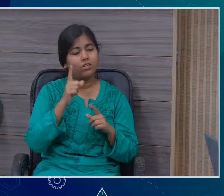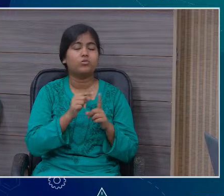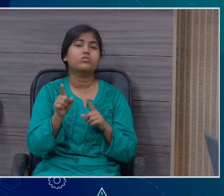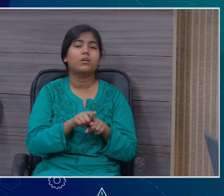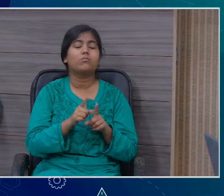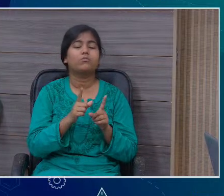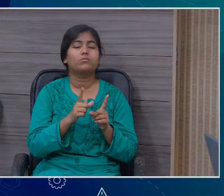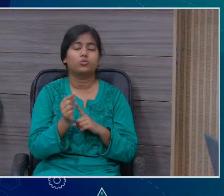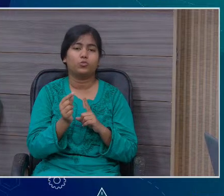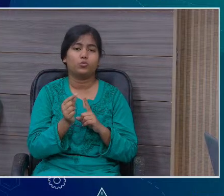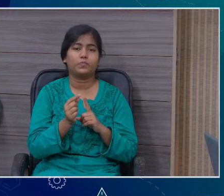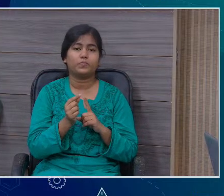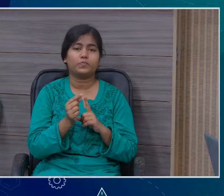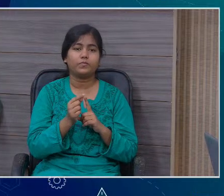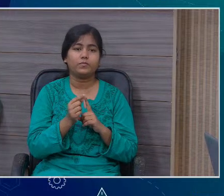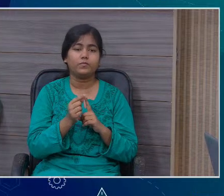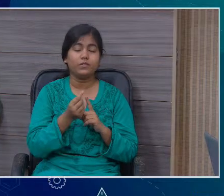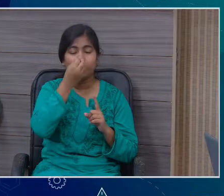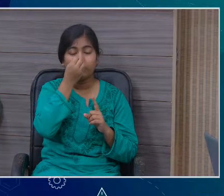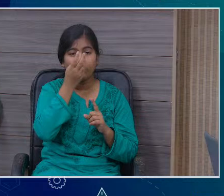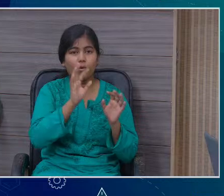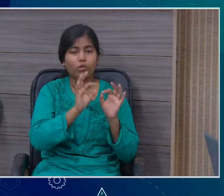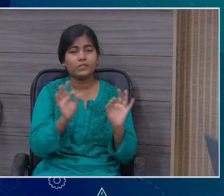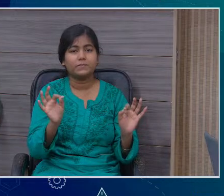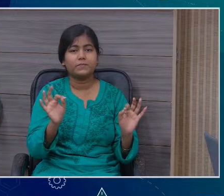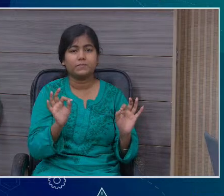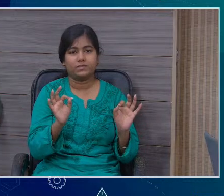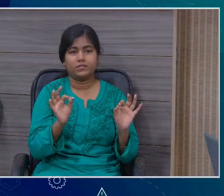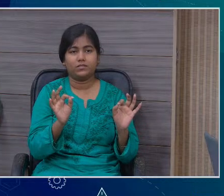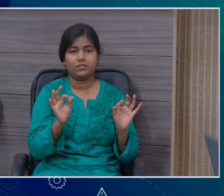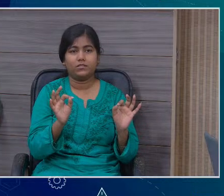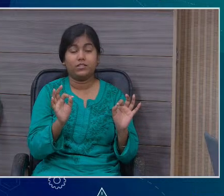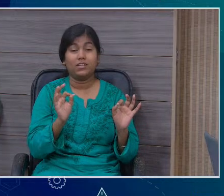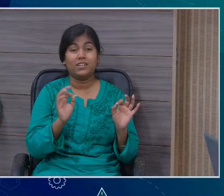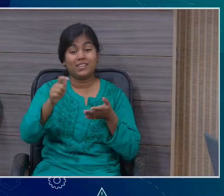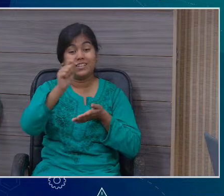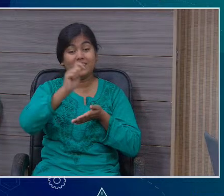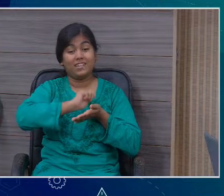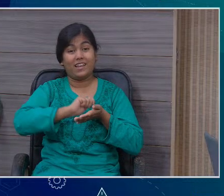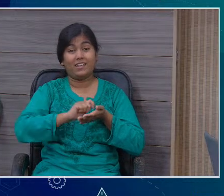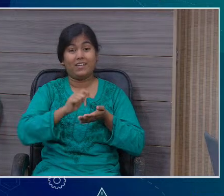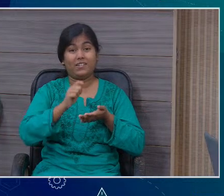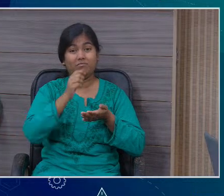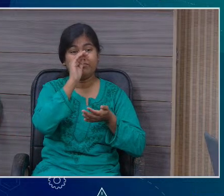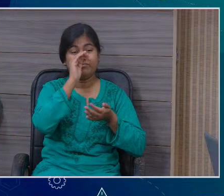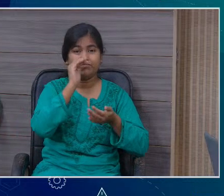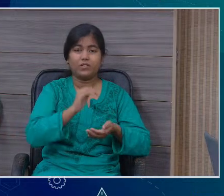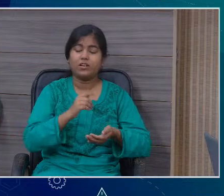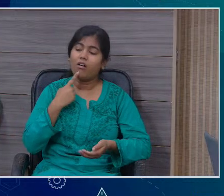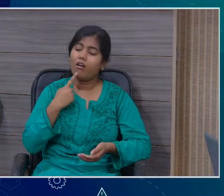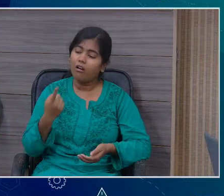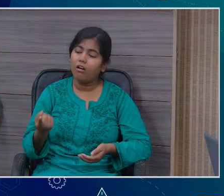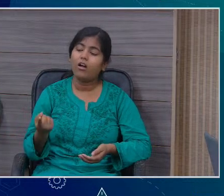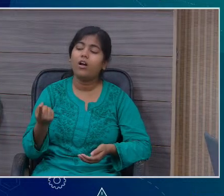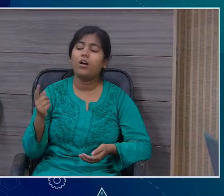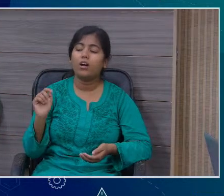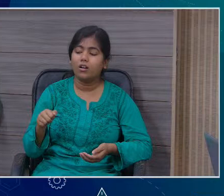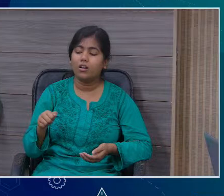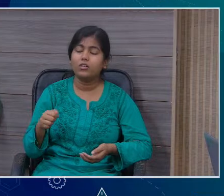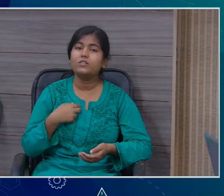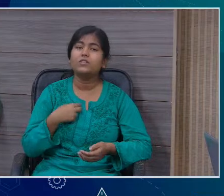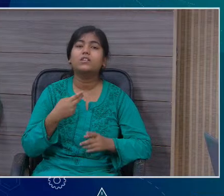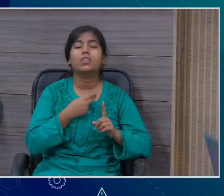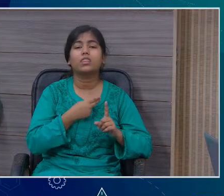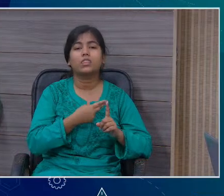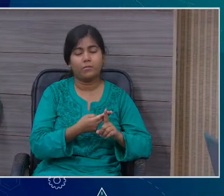then, to make things more simpler, to know more about it, the writer asks what is his name. So he tells him that his name is Sahib.